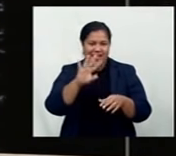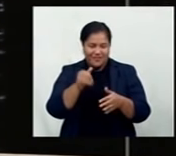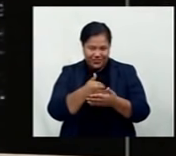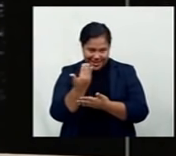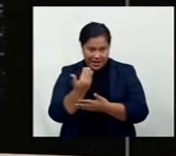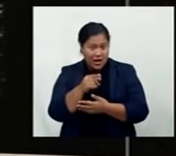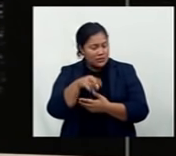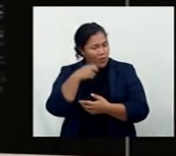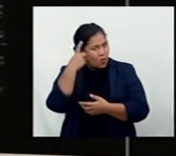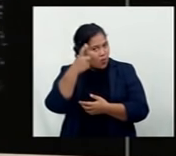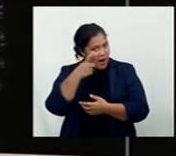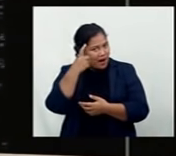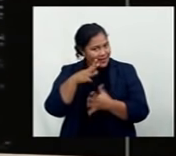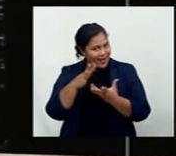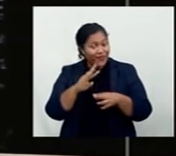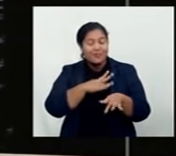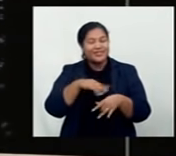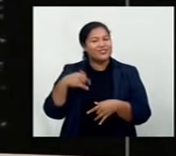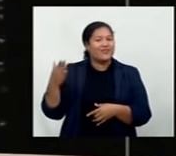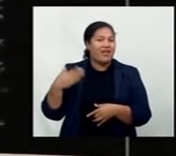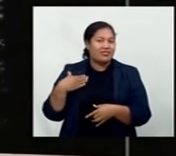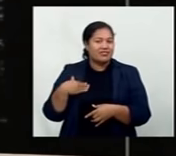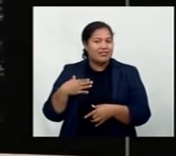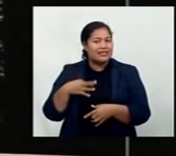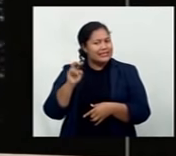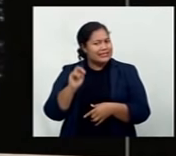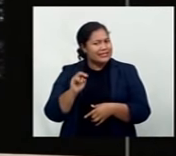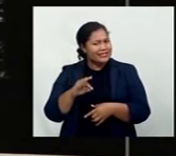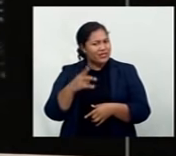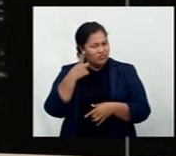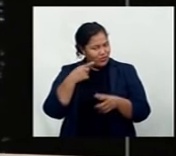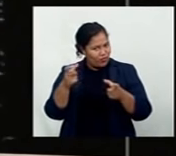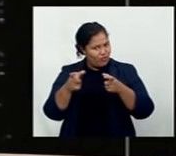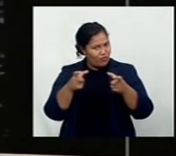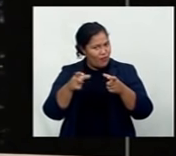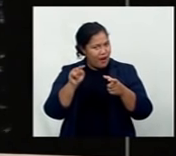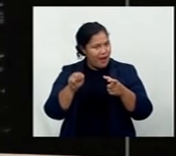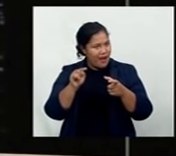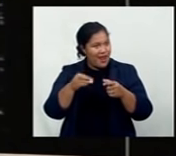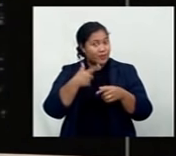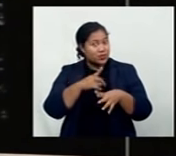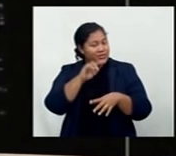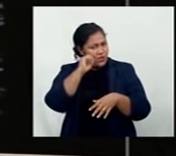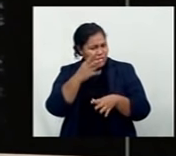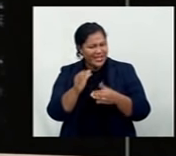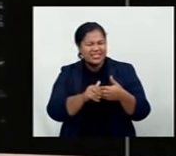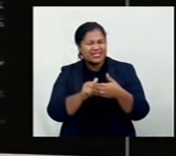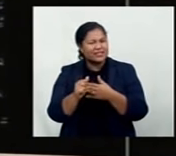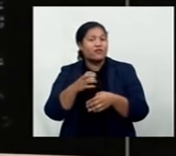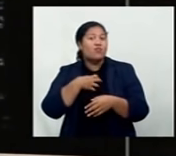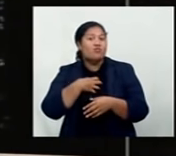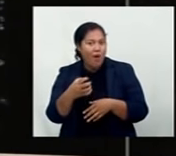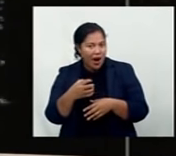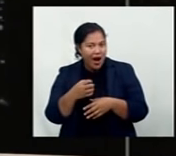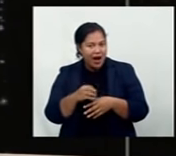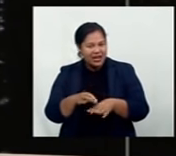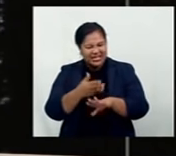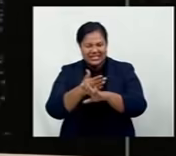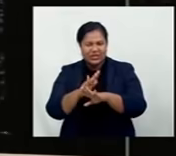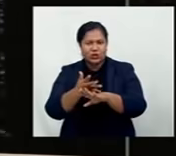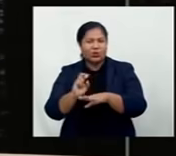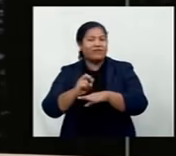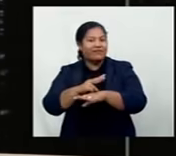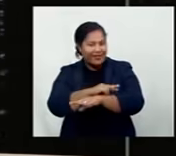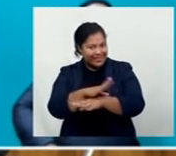is a worrying trend for the Ministry of Health, which needs to curb this trend as it could potentially lead to further mutations. Christiana